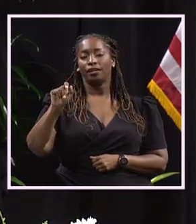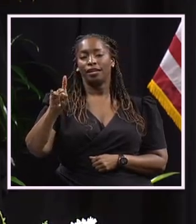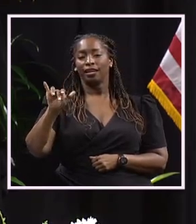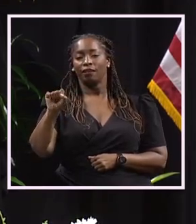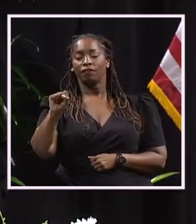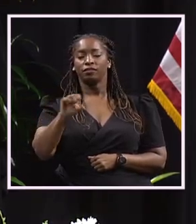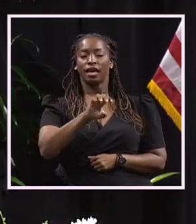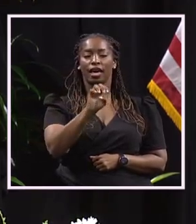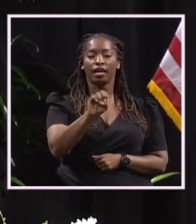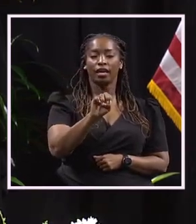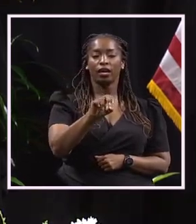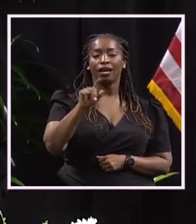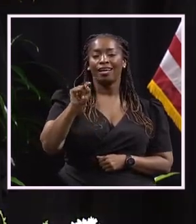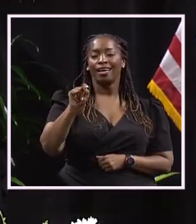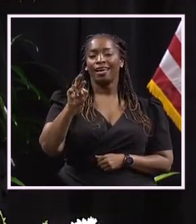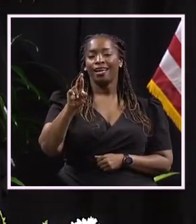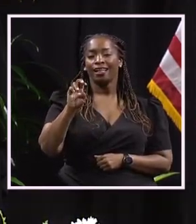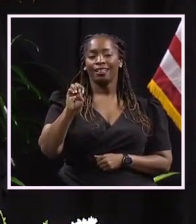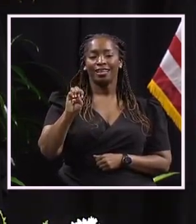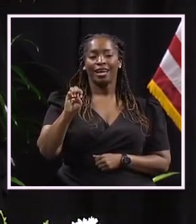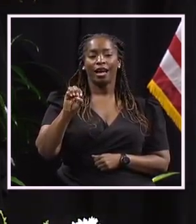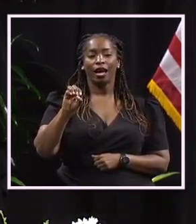Enrique Trejo.